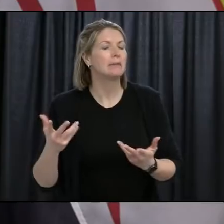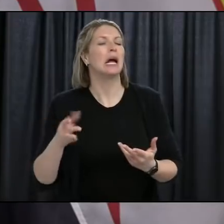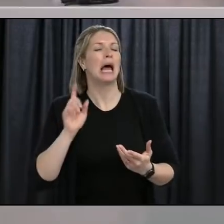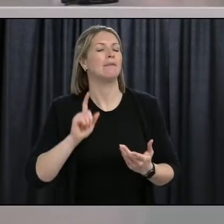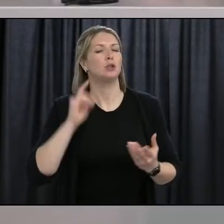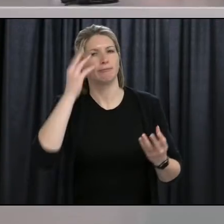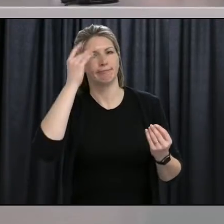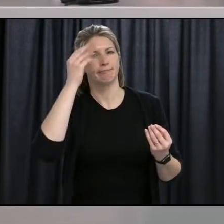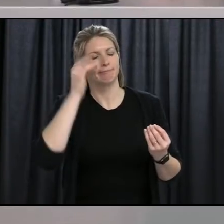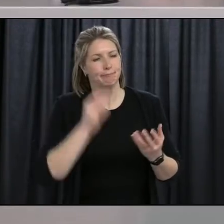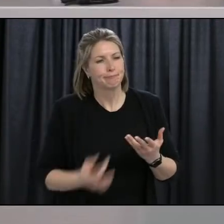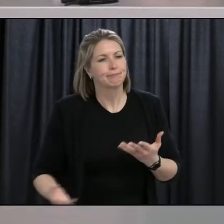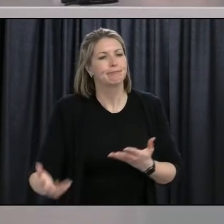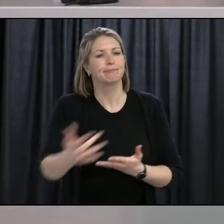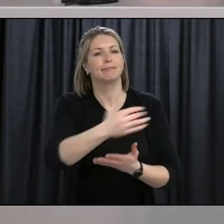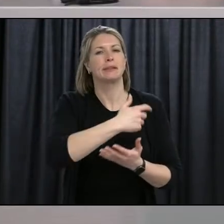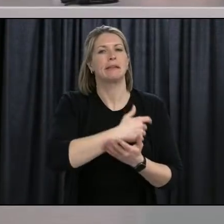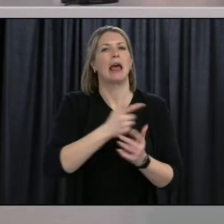Thank you.